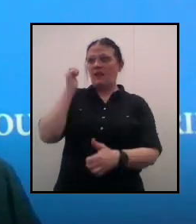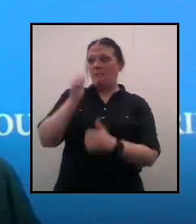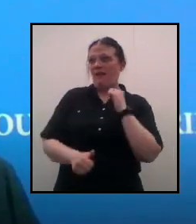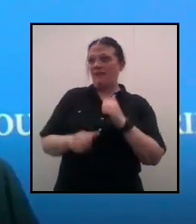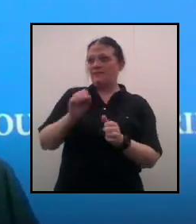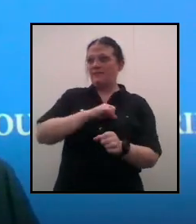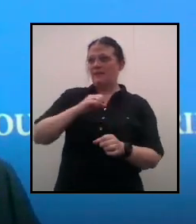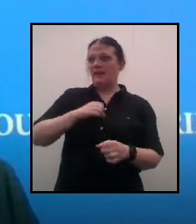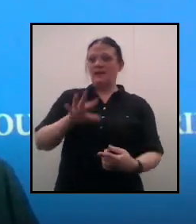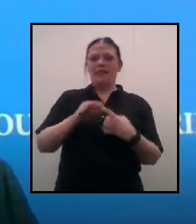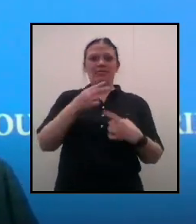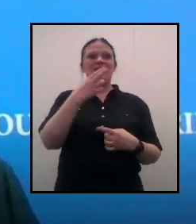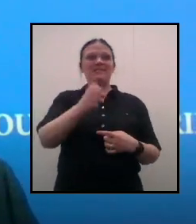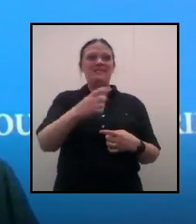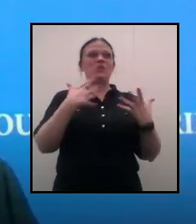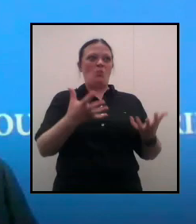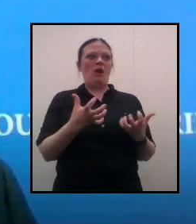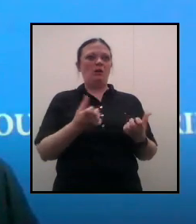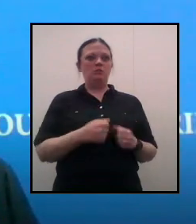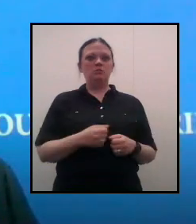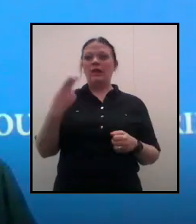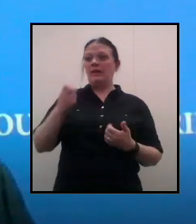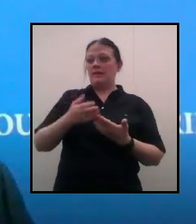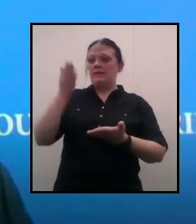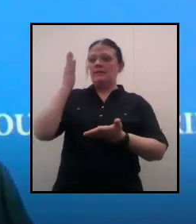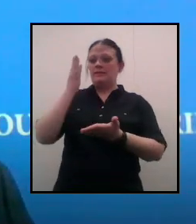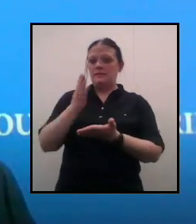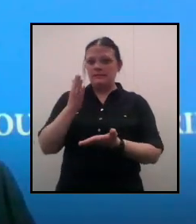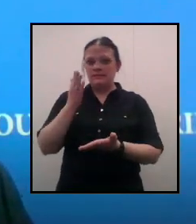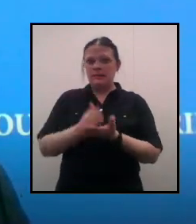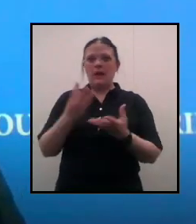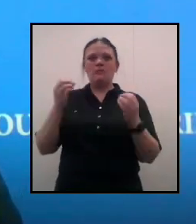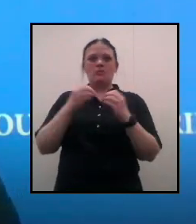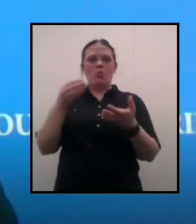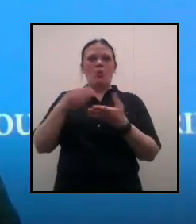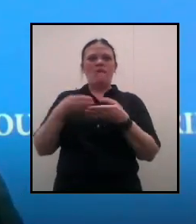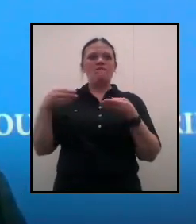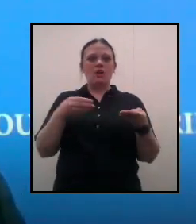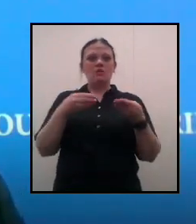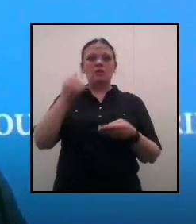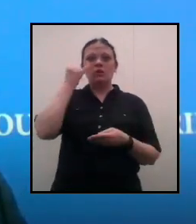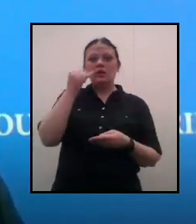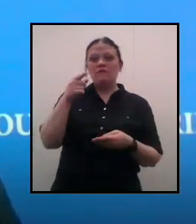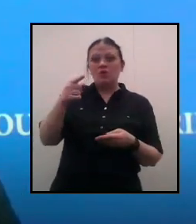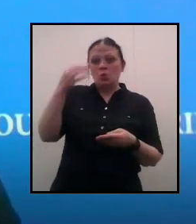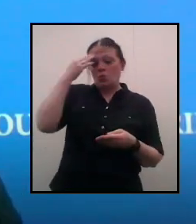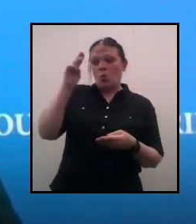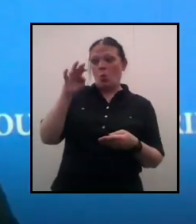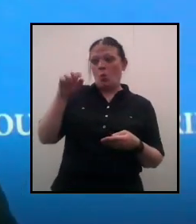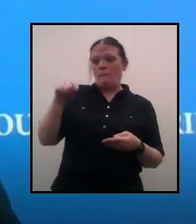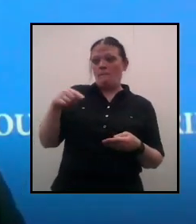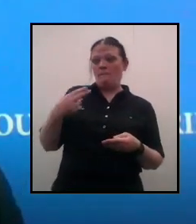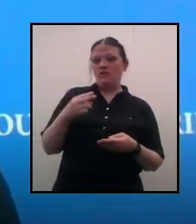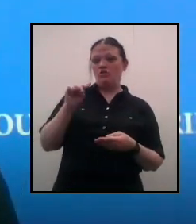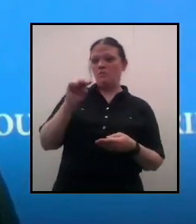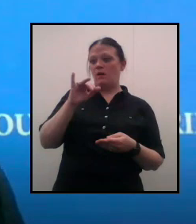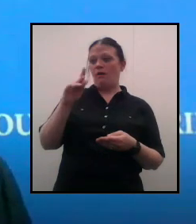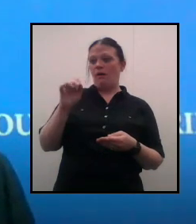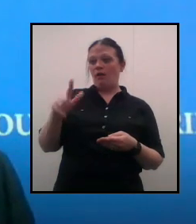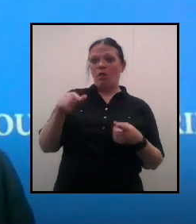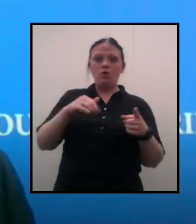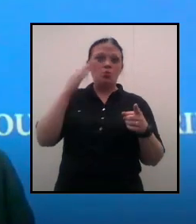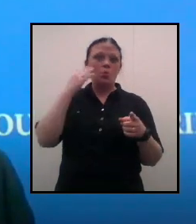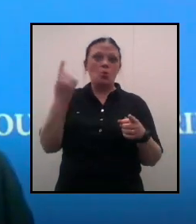through. And he's pretty much stopped this further round of funding. So if you know Mitch McConnell, if you're somebody out there who knows Mitch